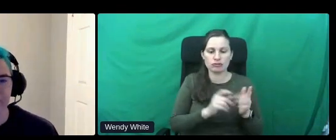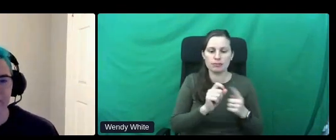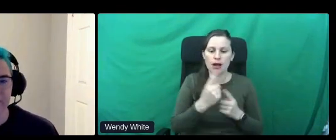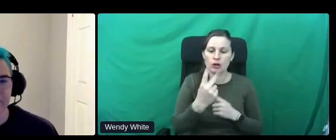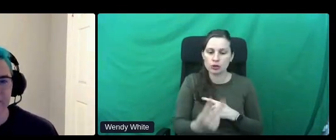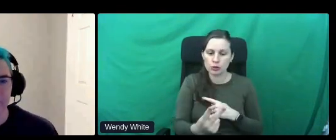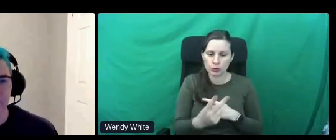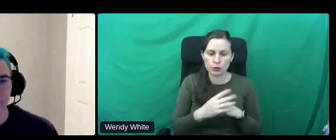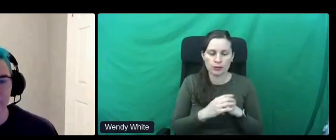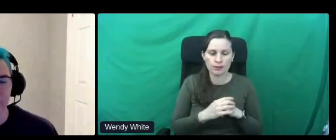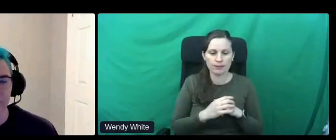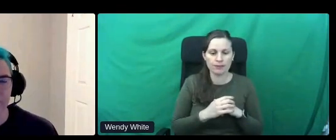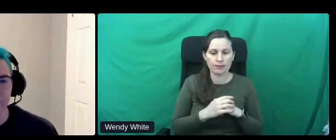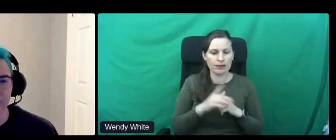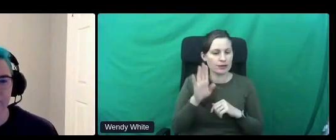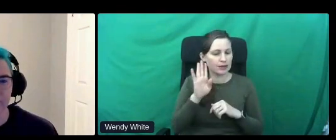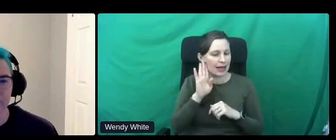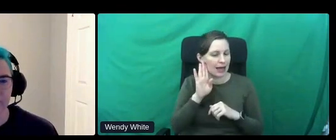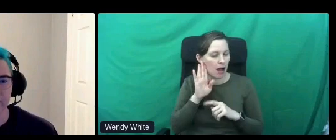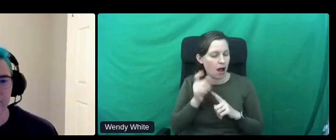So you can hear a distant prompt,